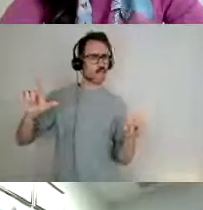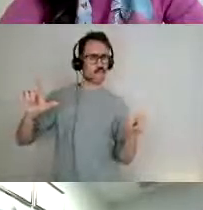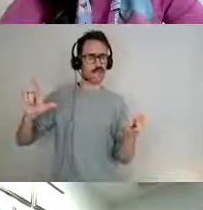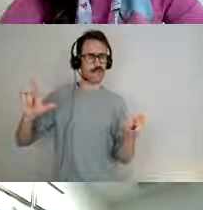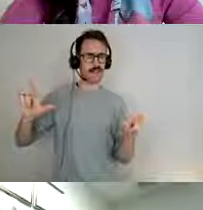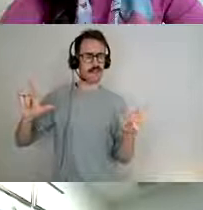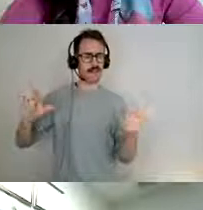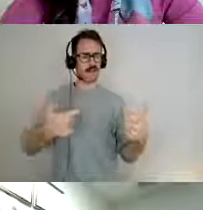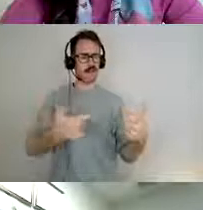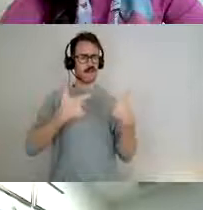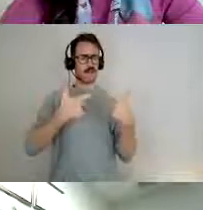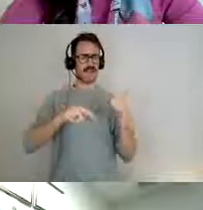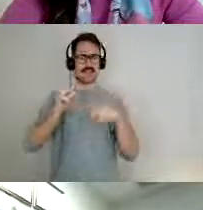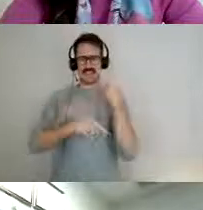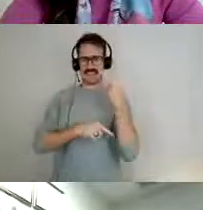bars.